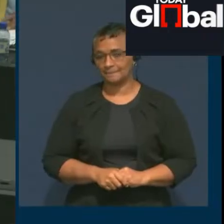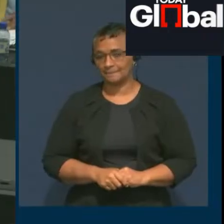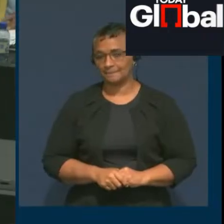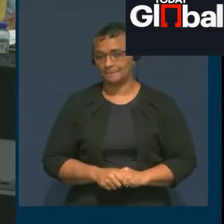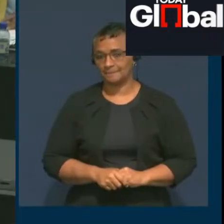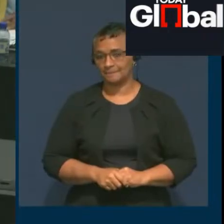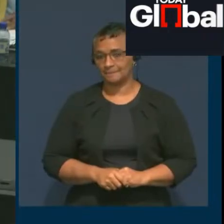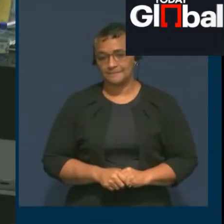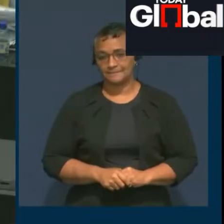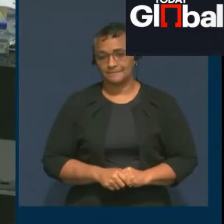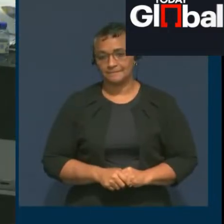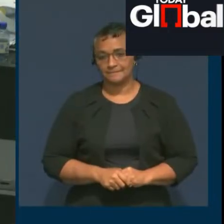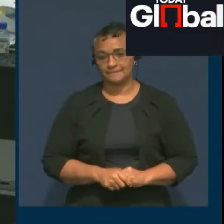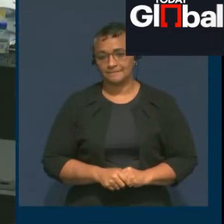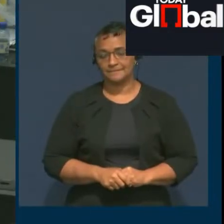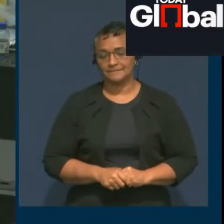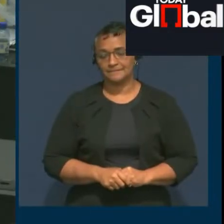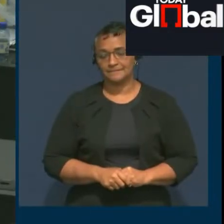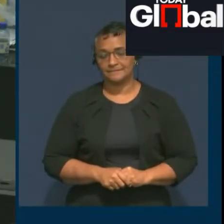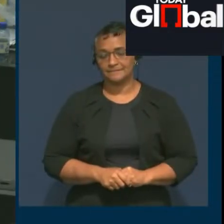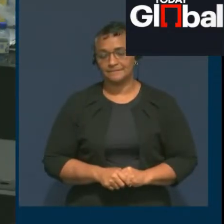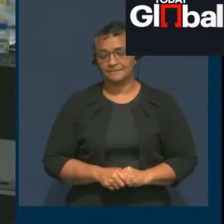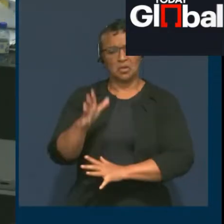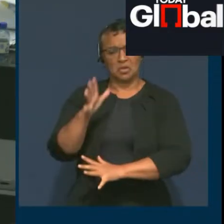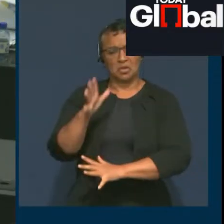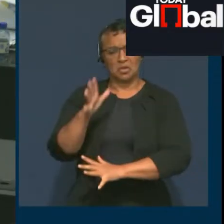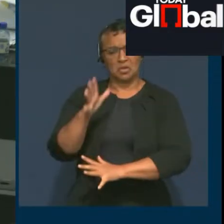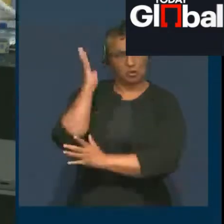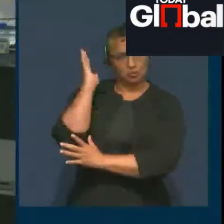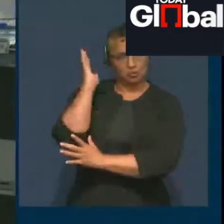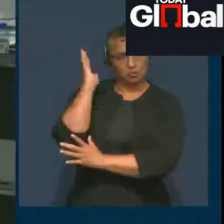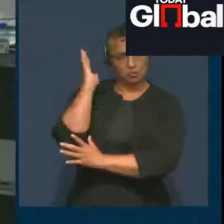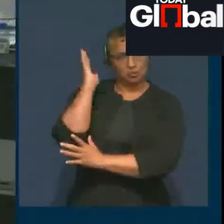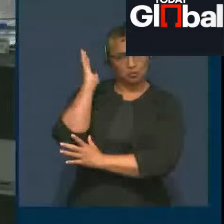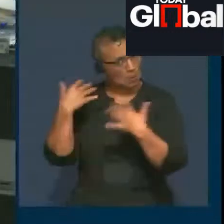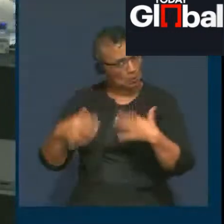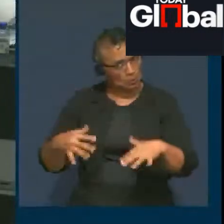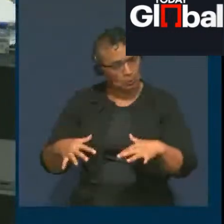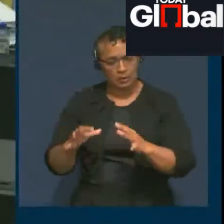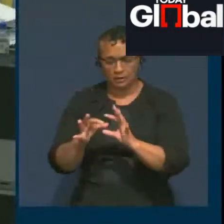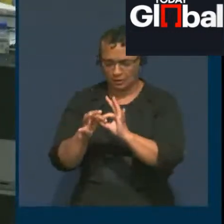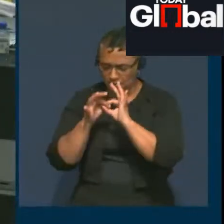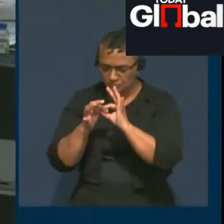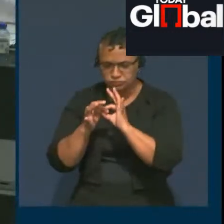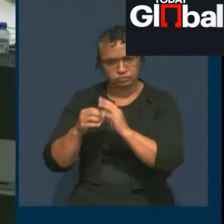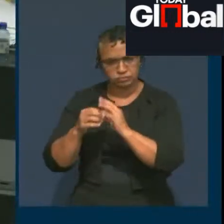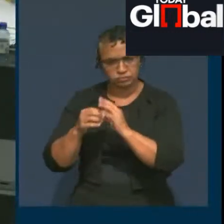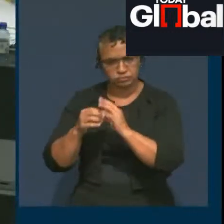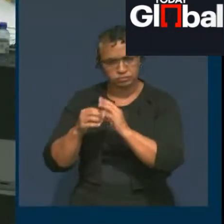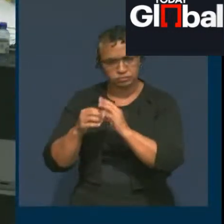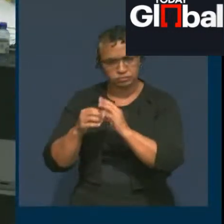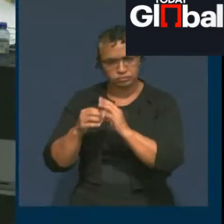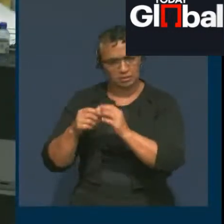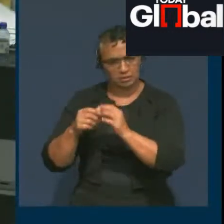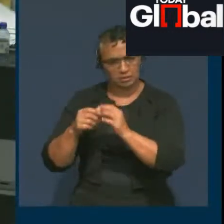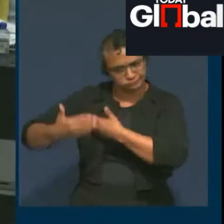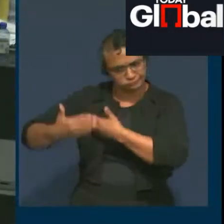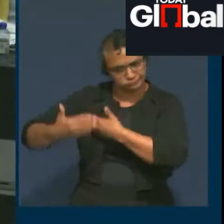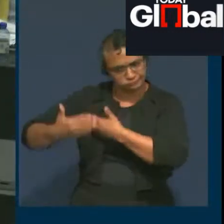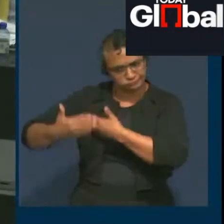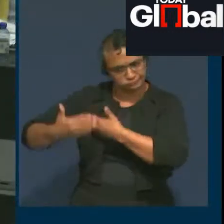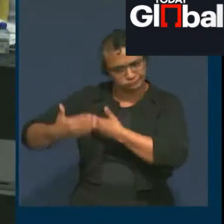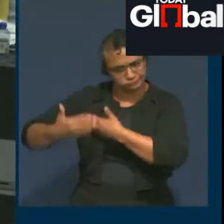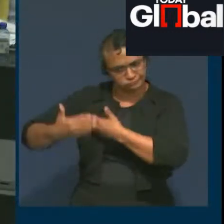It is quite clear that Qatar has made significant strides forward, and these are quite praiseworthy when it comes to access to